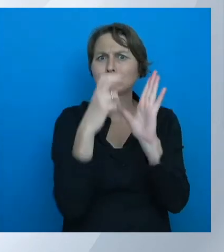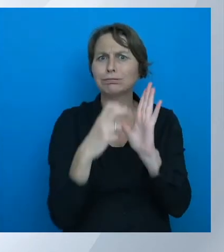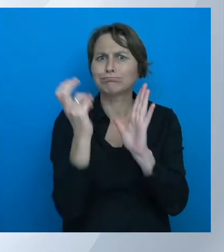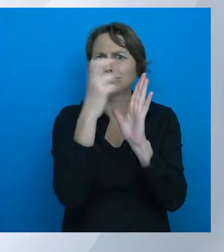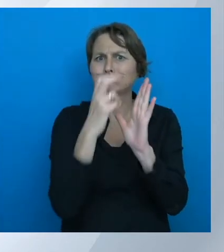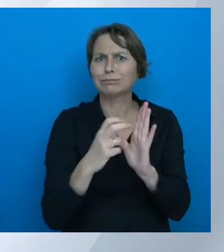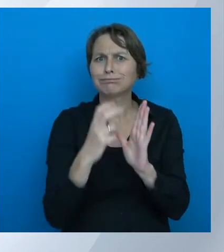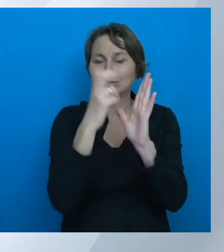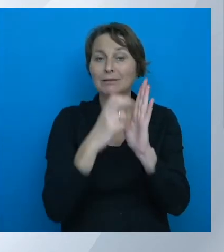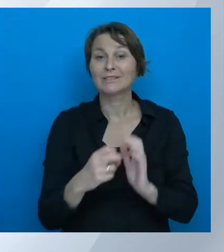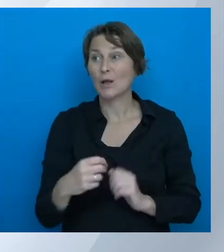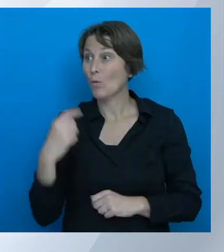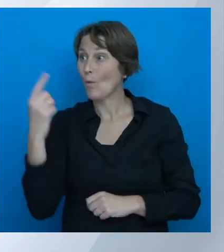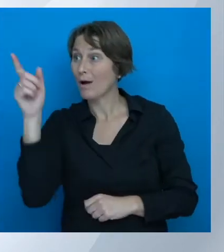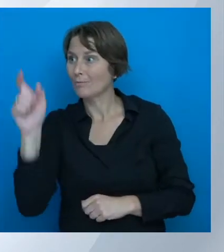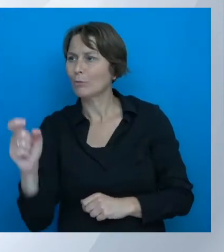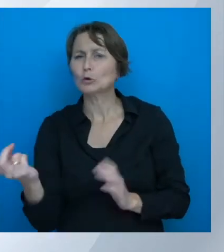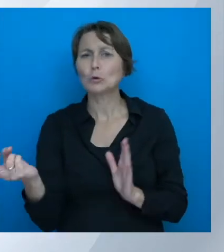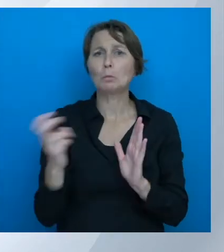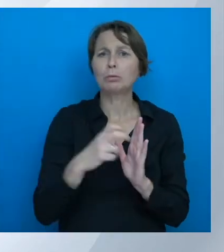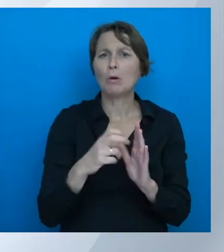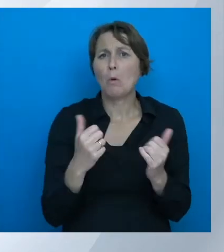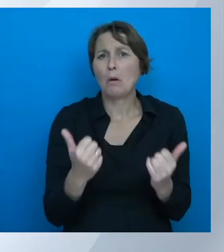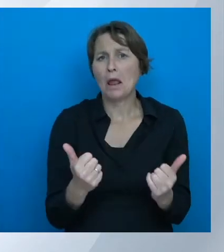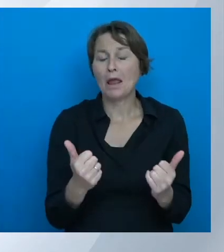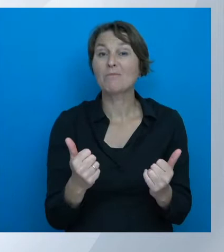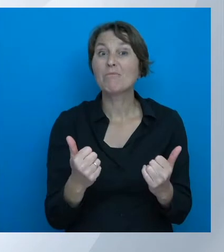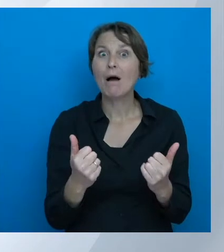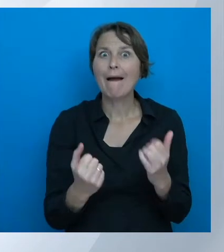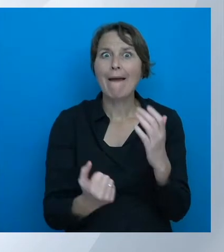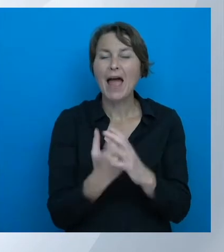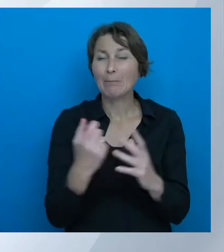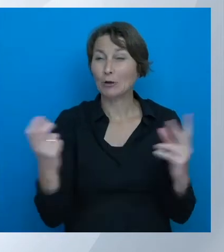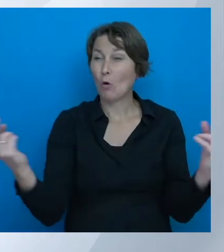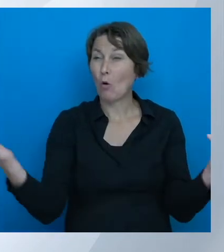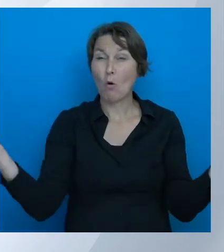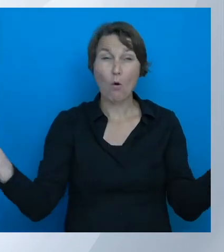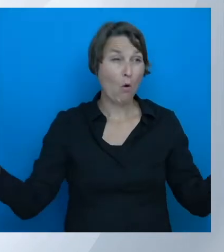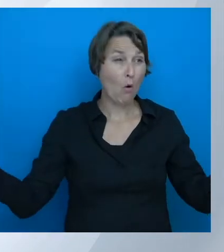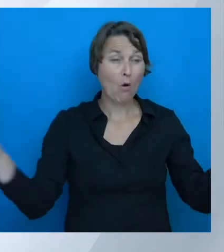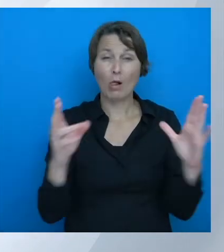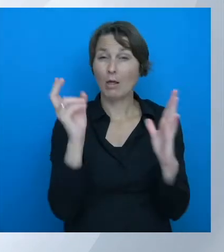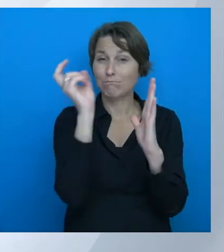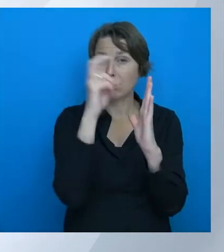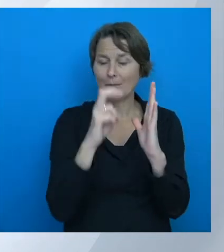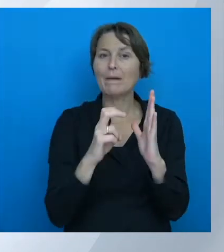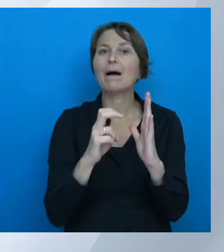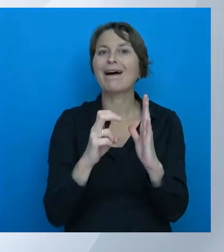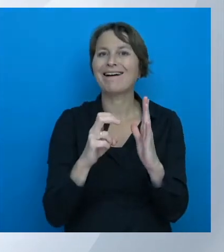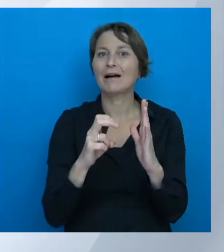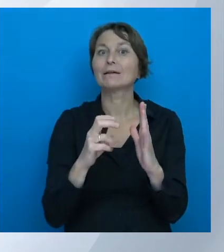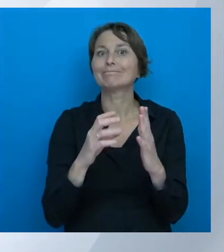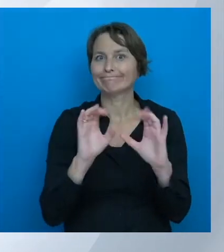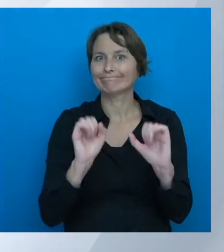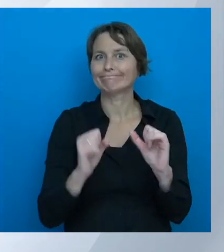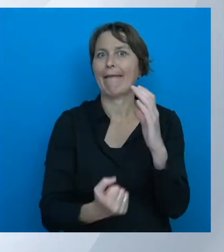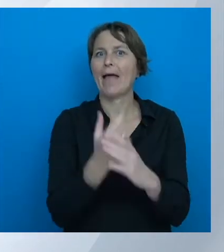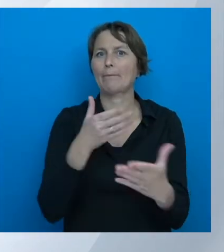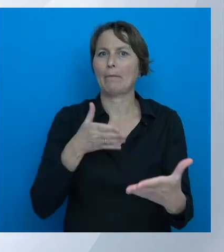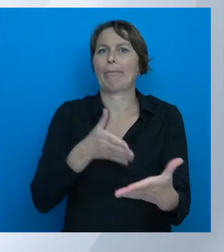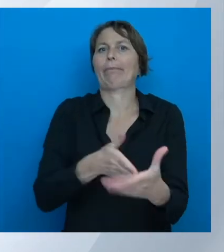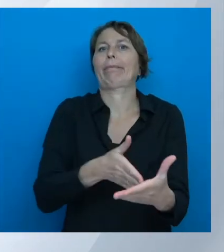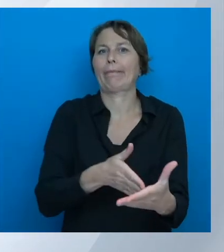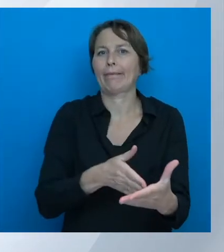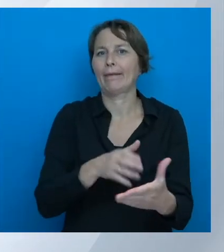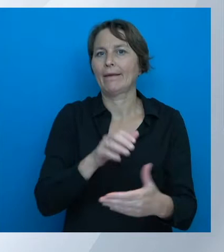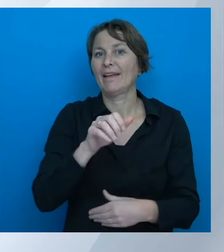with scaling that web API. App services aren't the simplest things to scale within Azure. There's other much simpler options. On top of